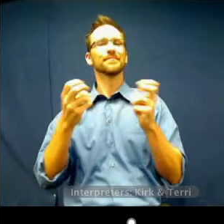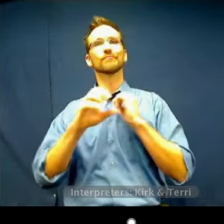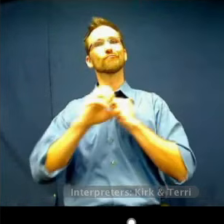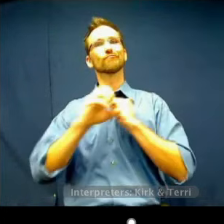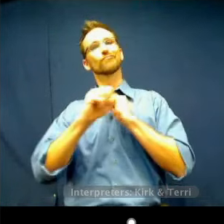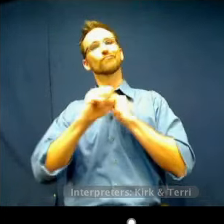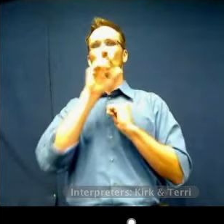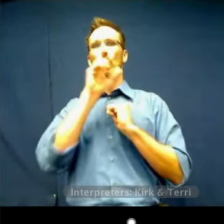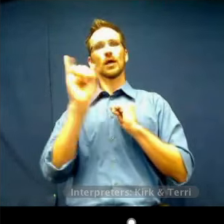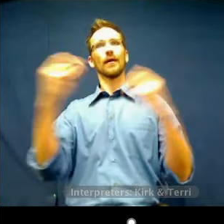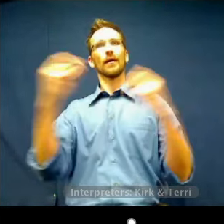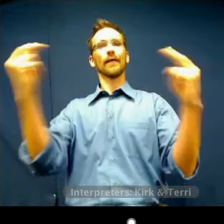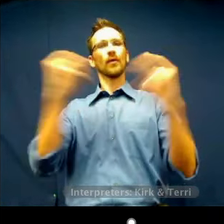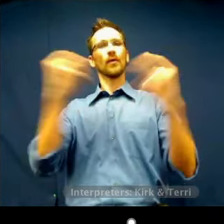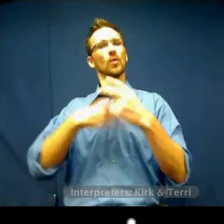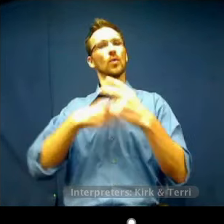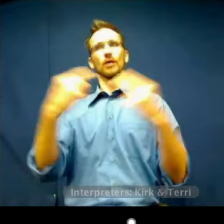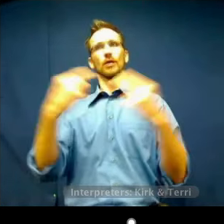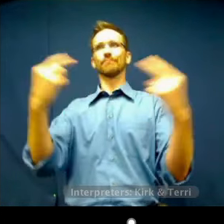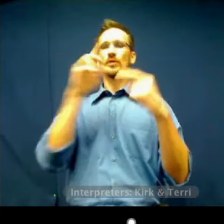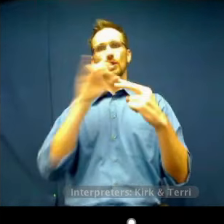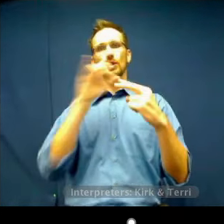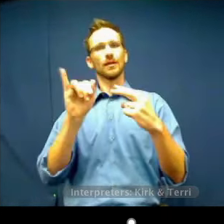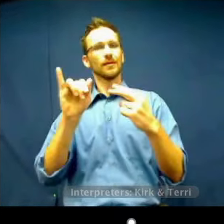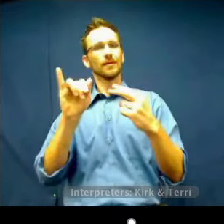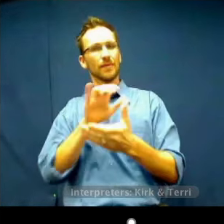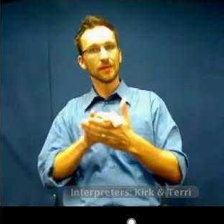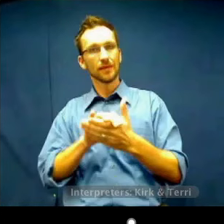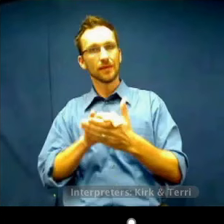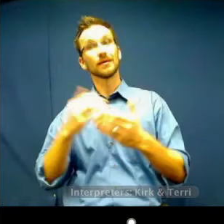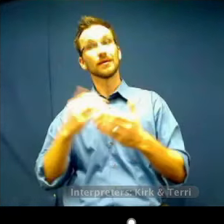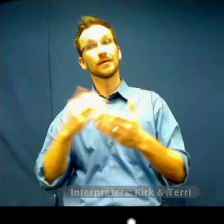rings, share finances, that kind of thing.